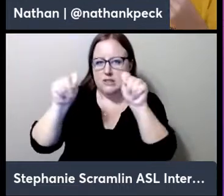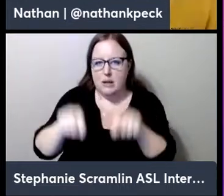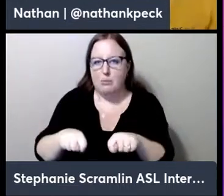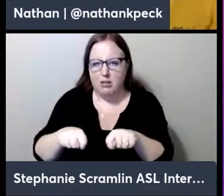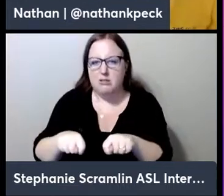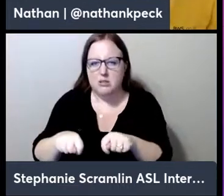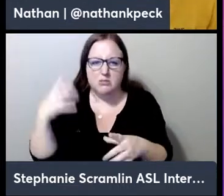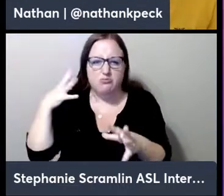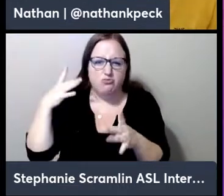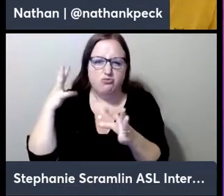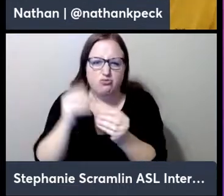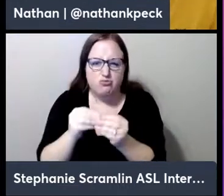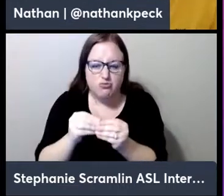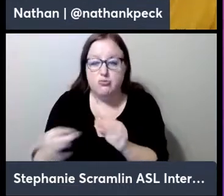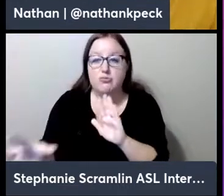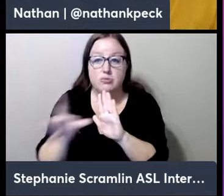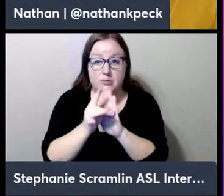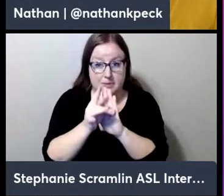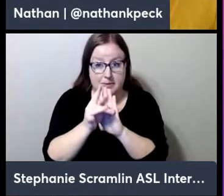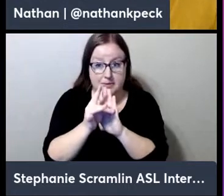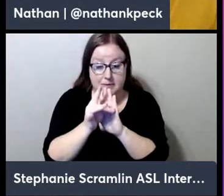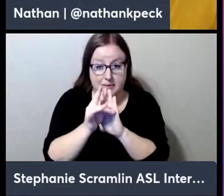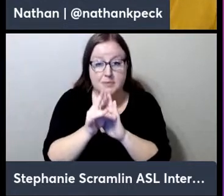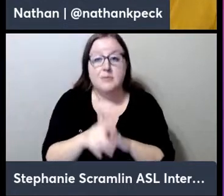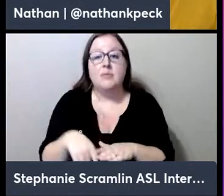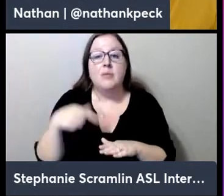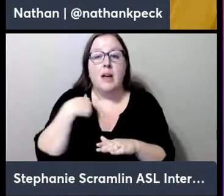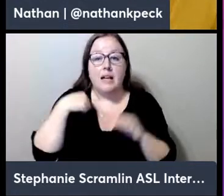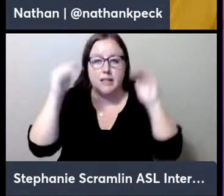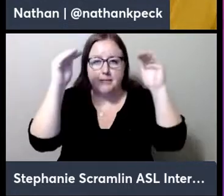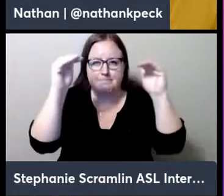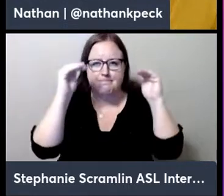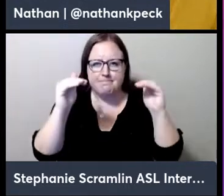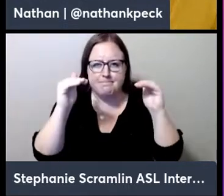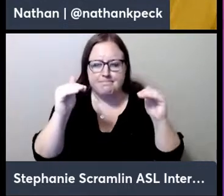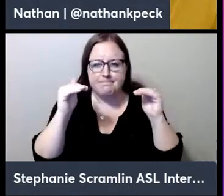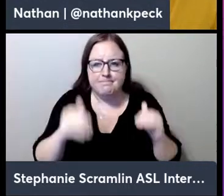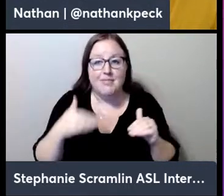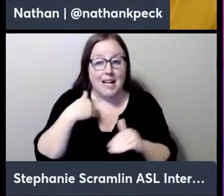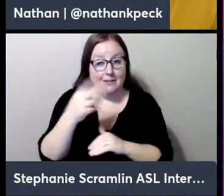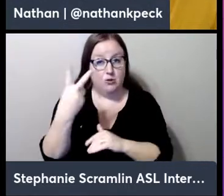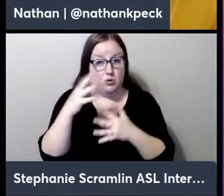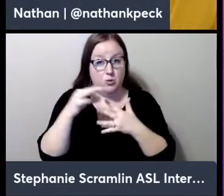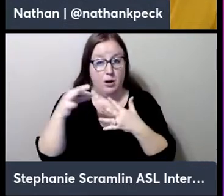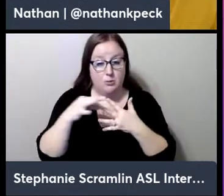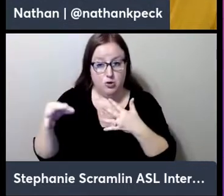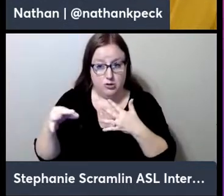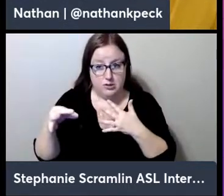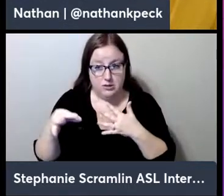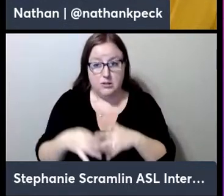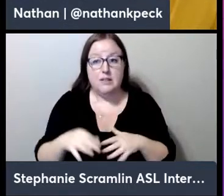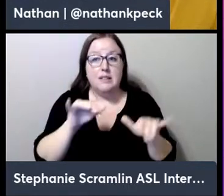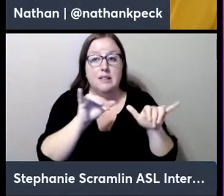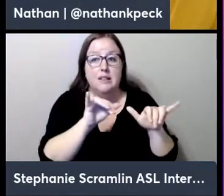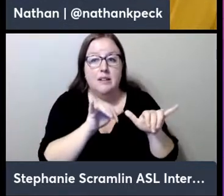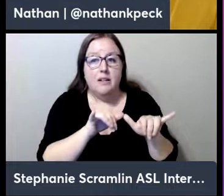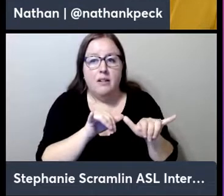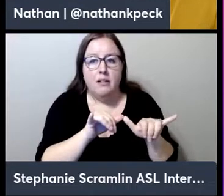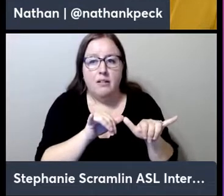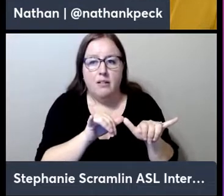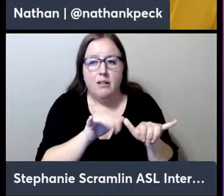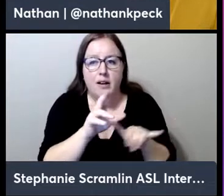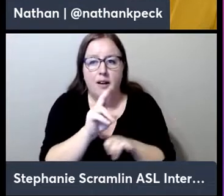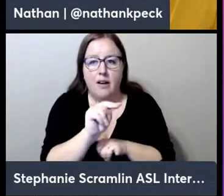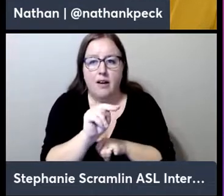right? So I'm going to select that. And as I'm drilling down, then I get two options, an Nginx web server or